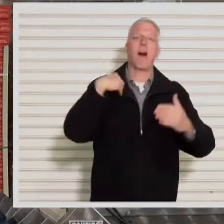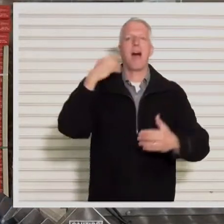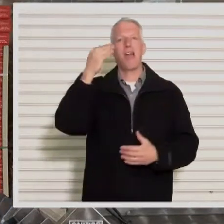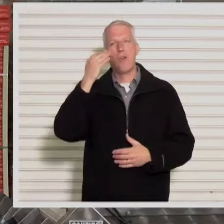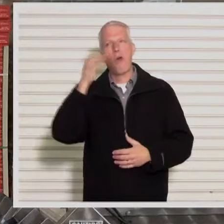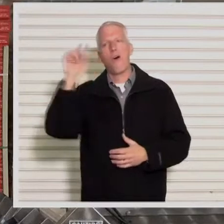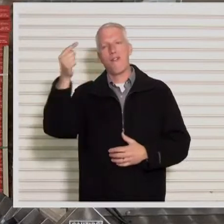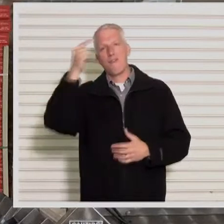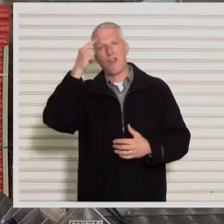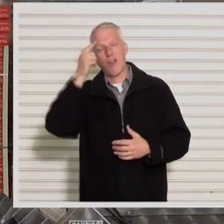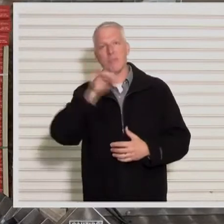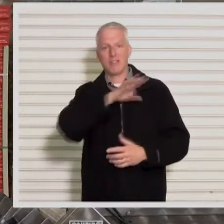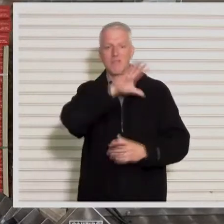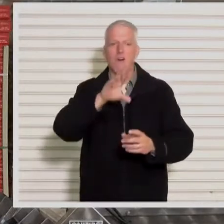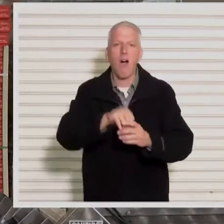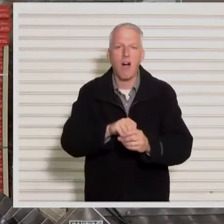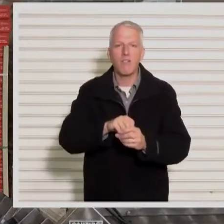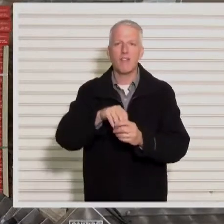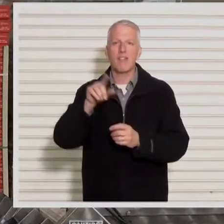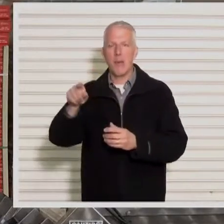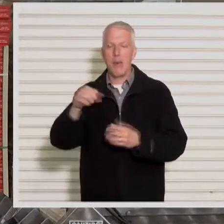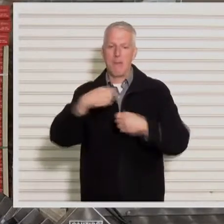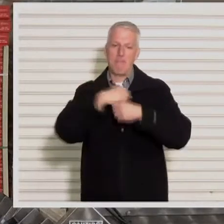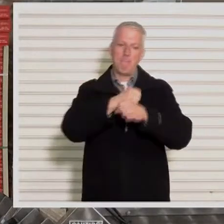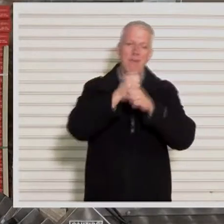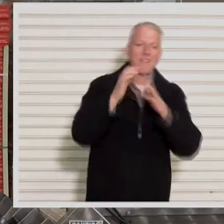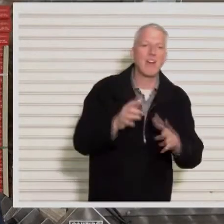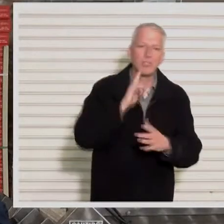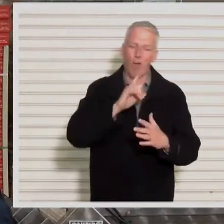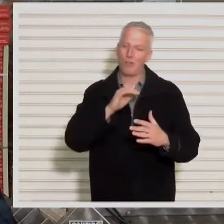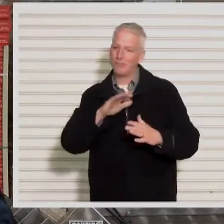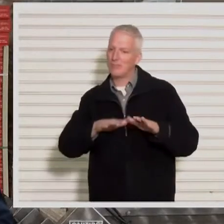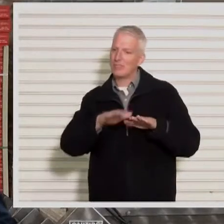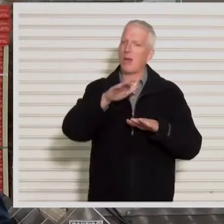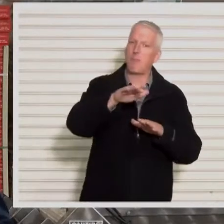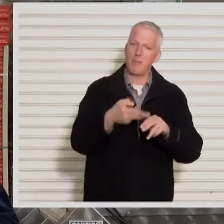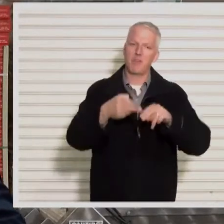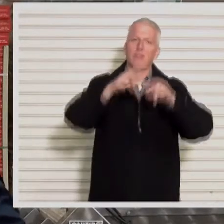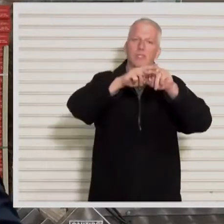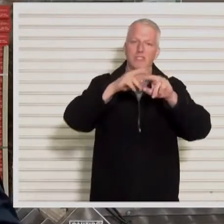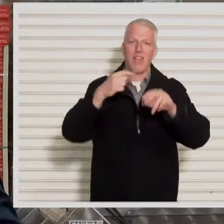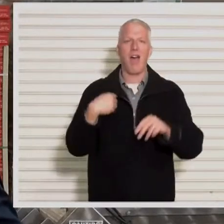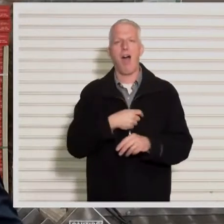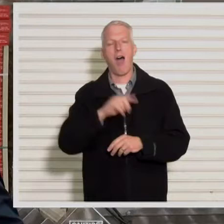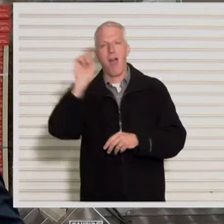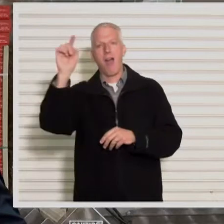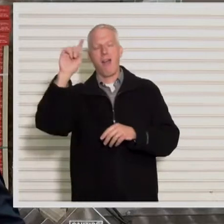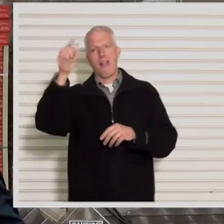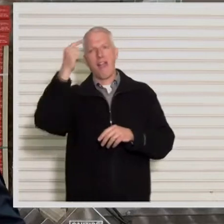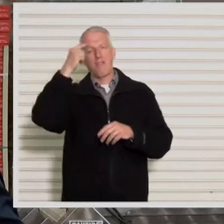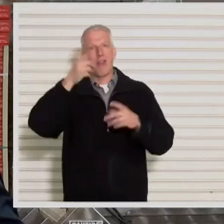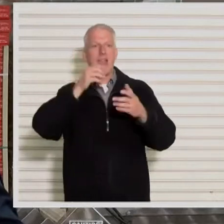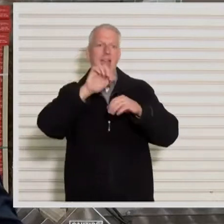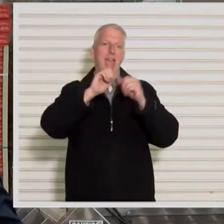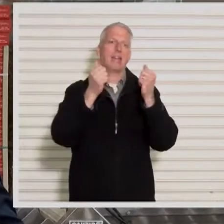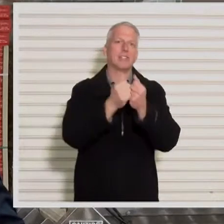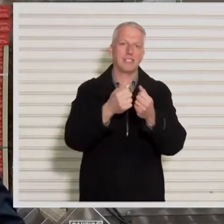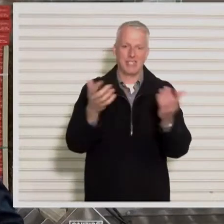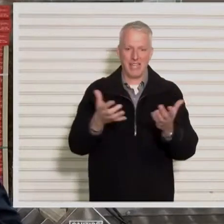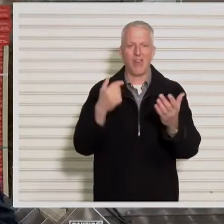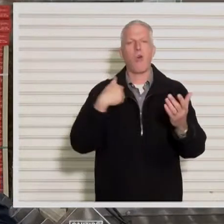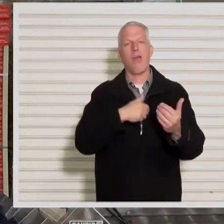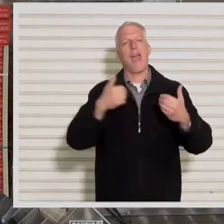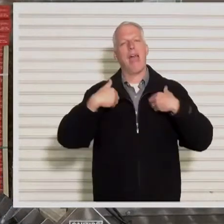are stepping up, and the alignment within our governmental agencies is here. We have friends in Washington,